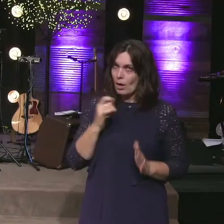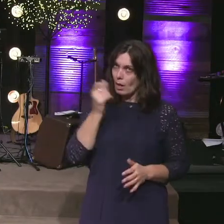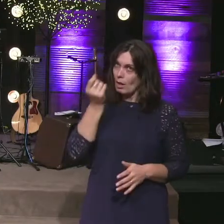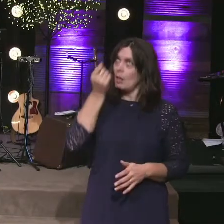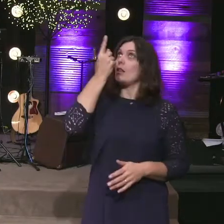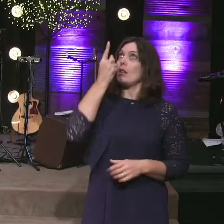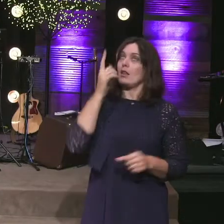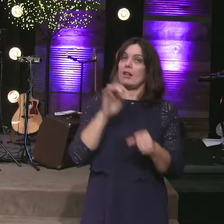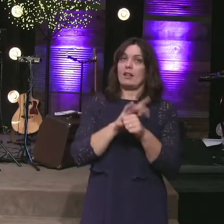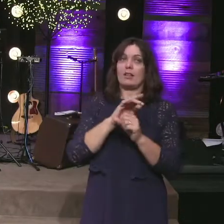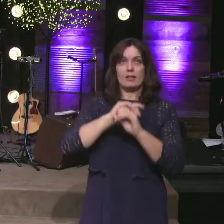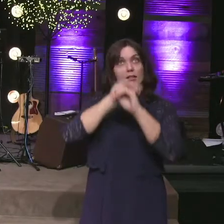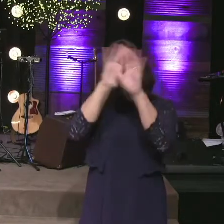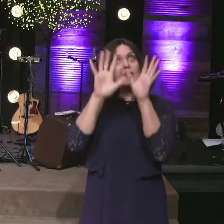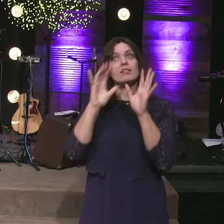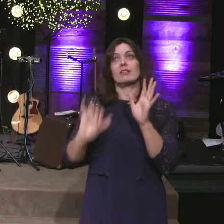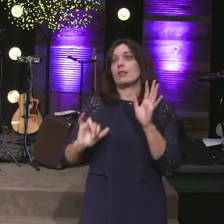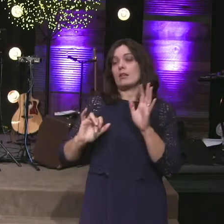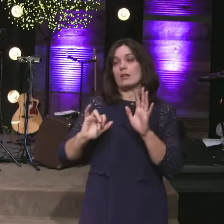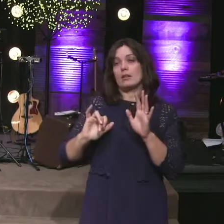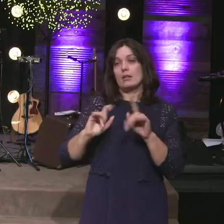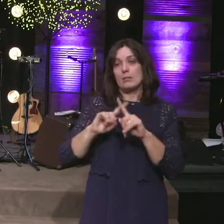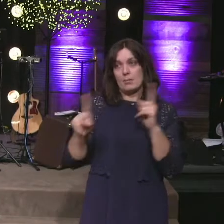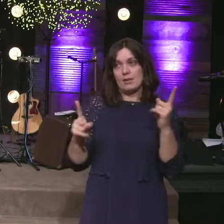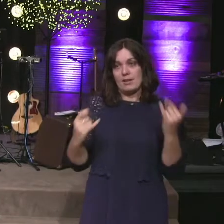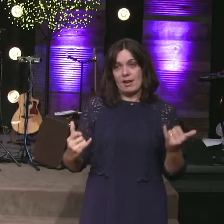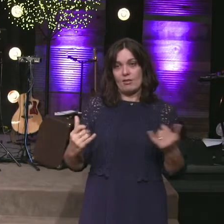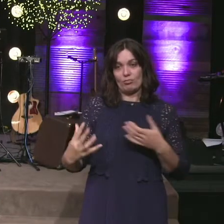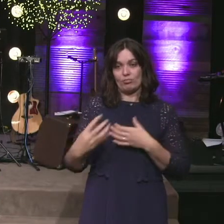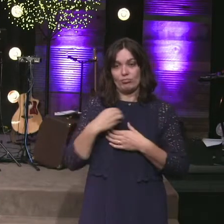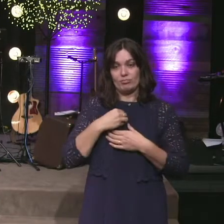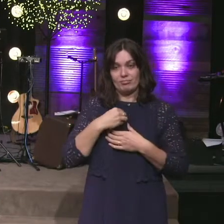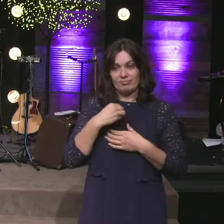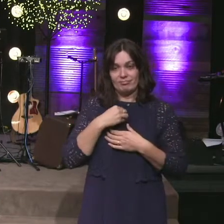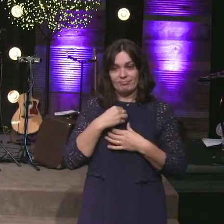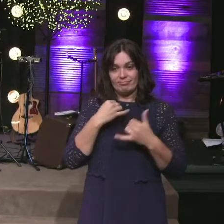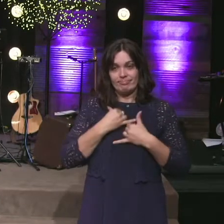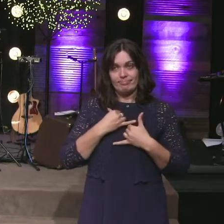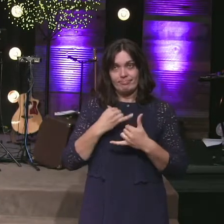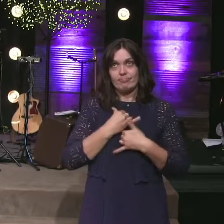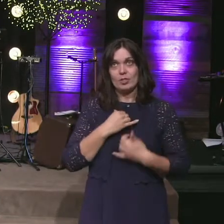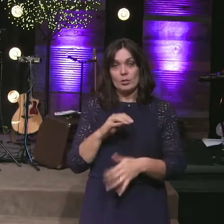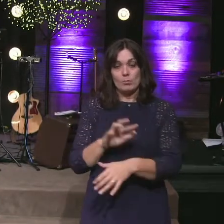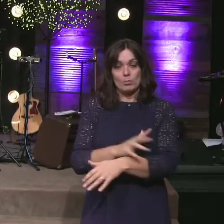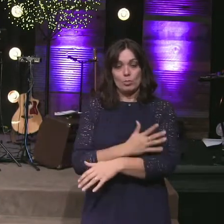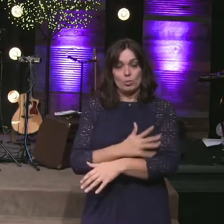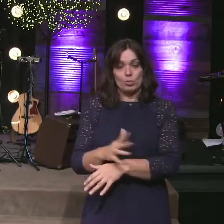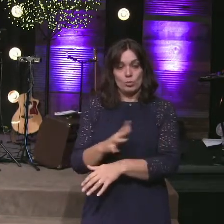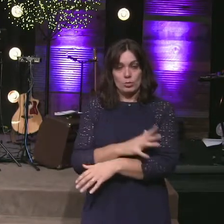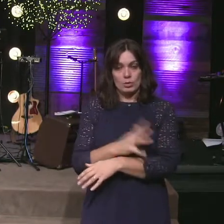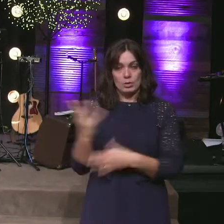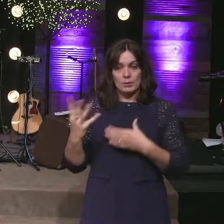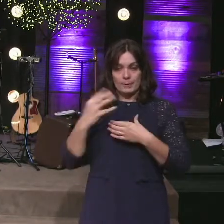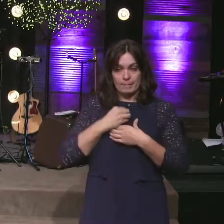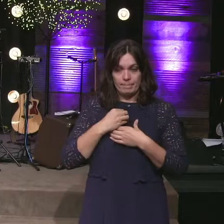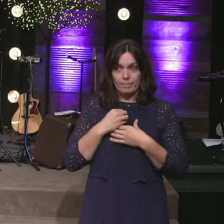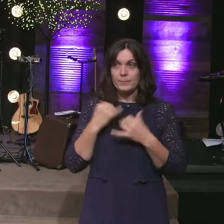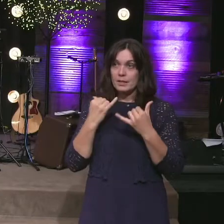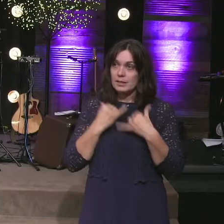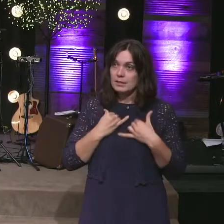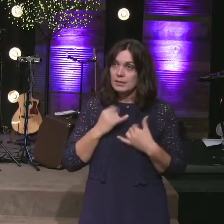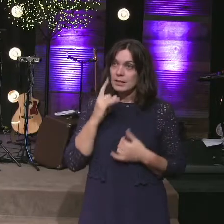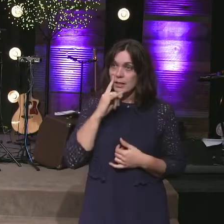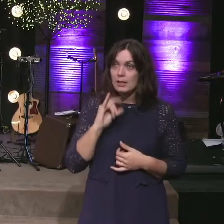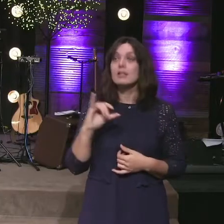me before, and yet it's in me? Music gets in you, and it stays.